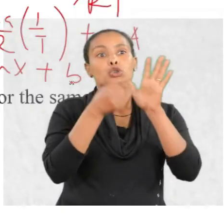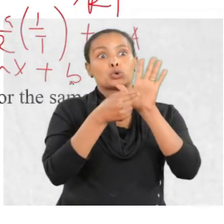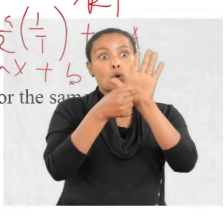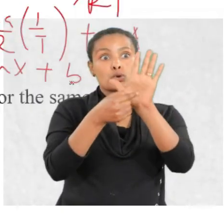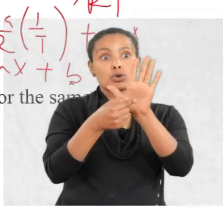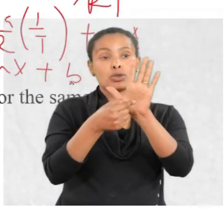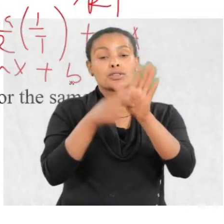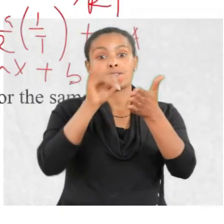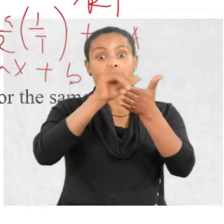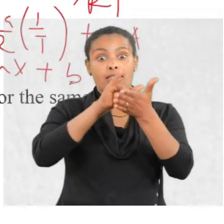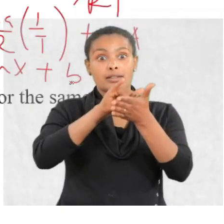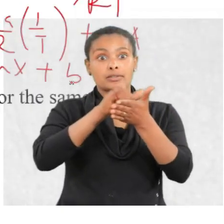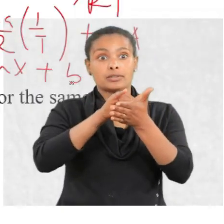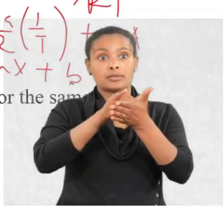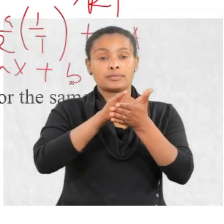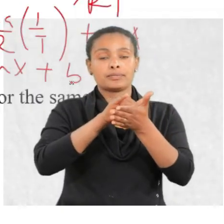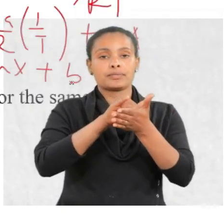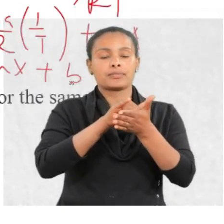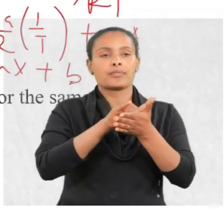shows that